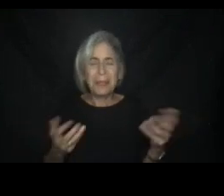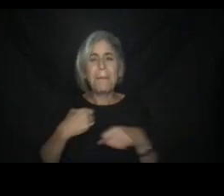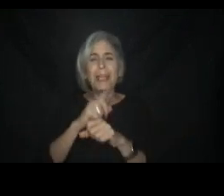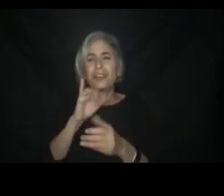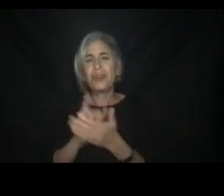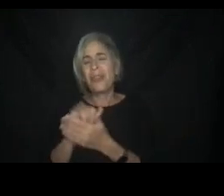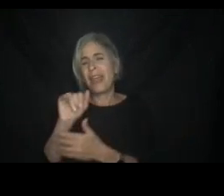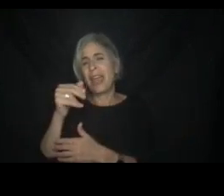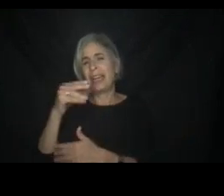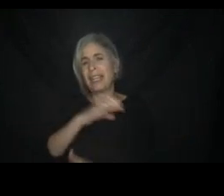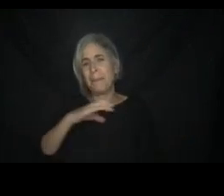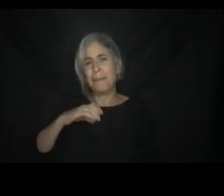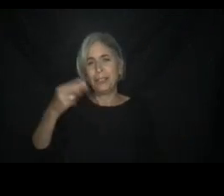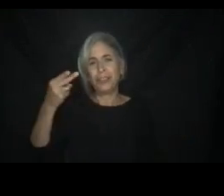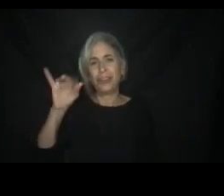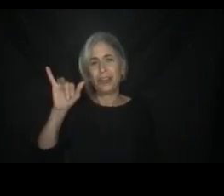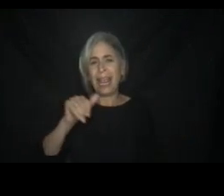through the day.